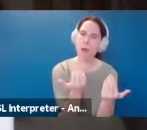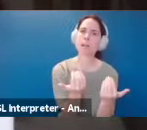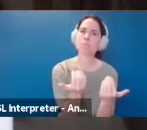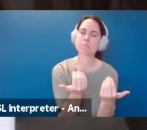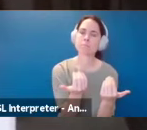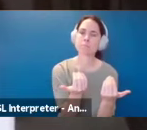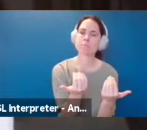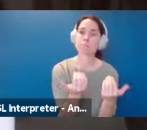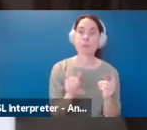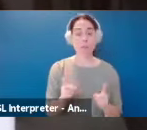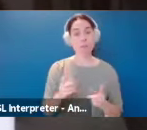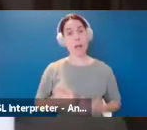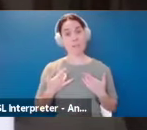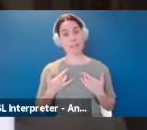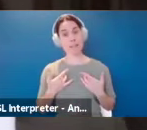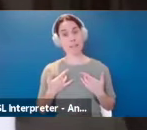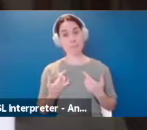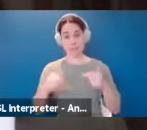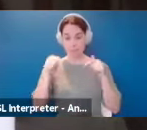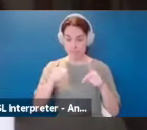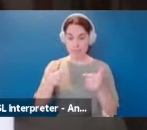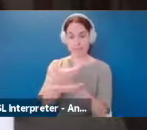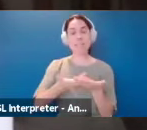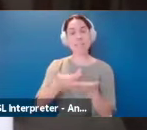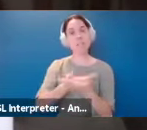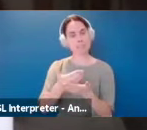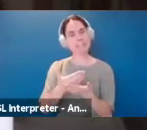as a contribution, a small contribution to that end.